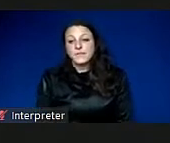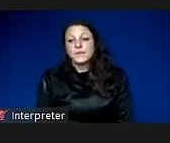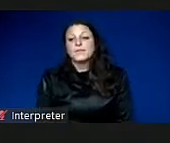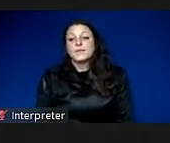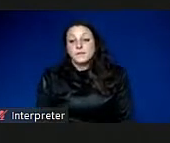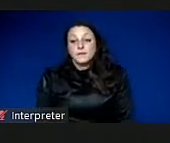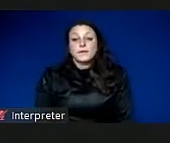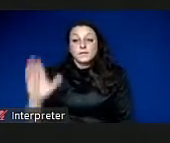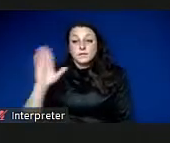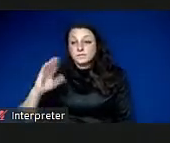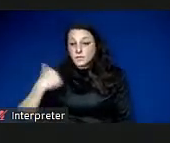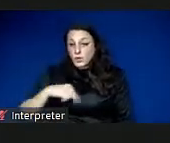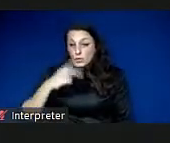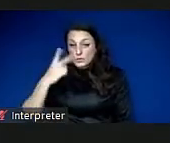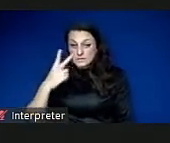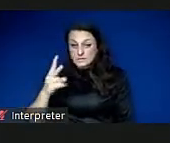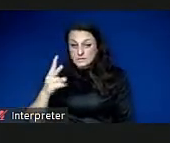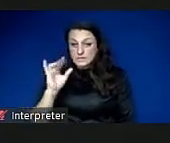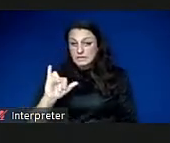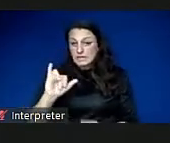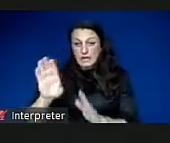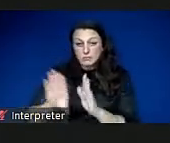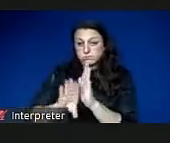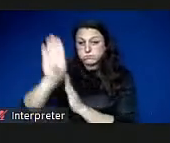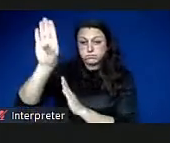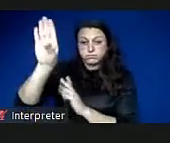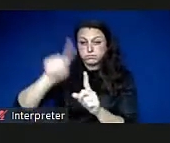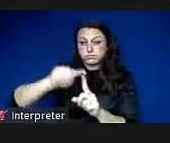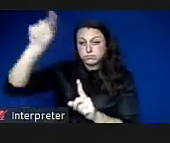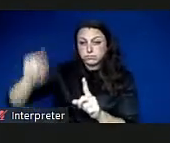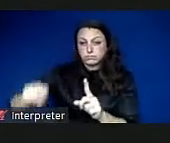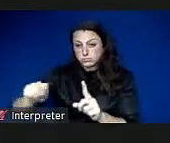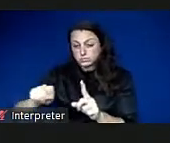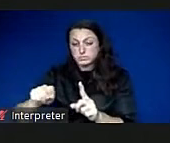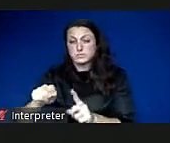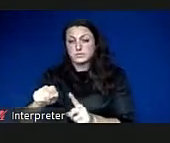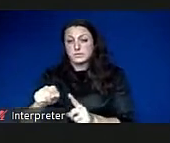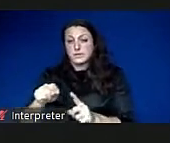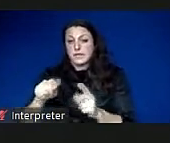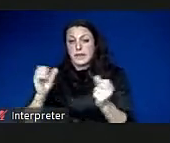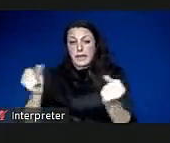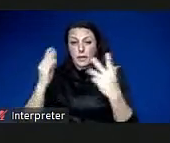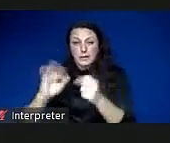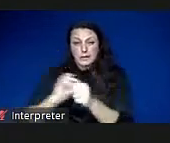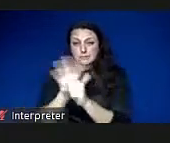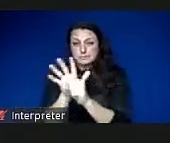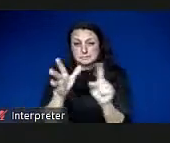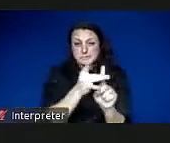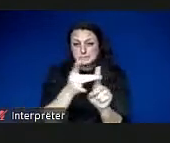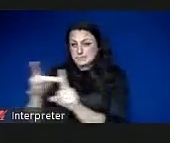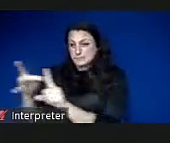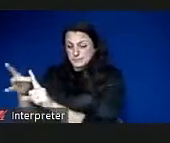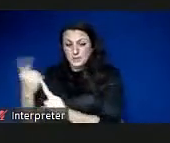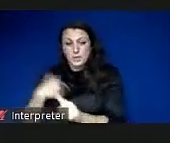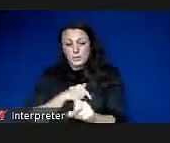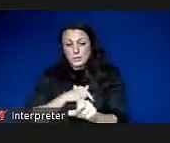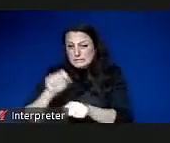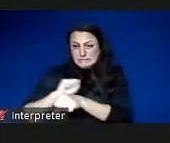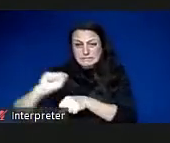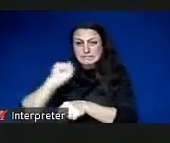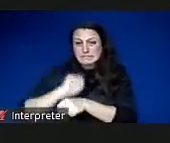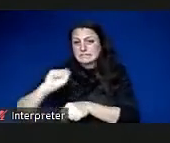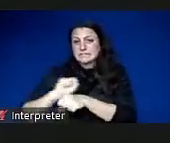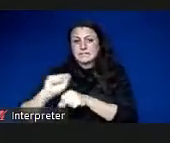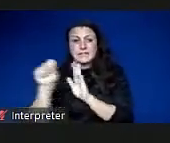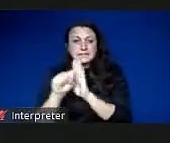that incredible spike in cases, we were doing all that we could at state government, at